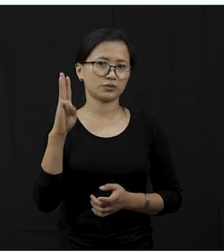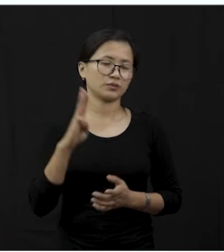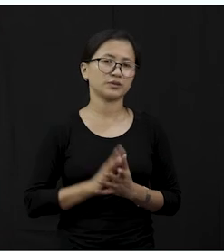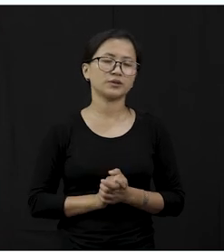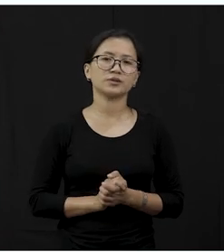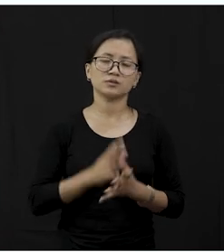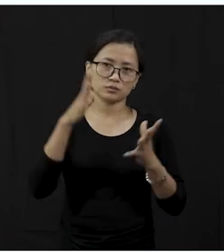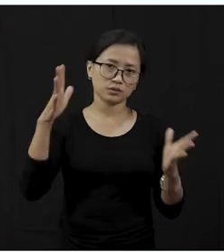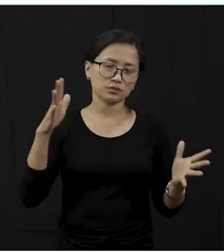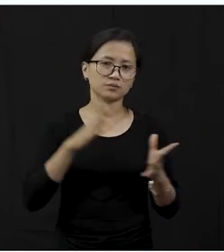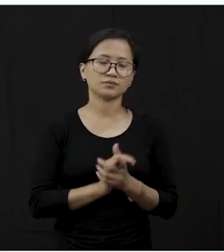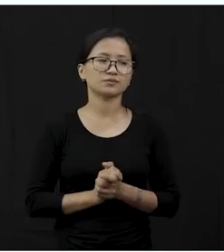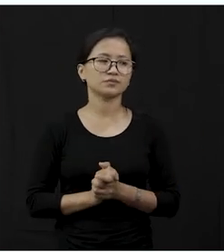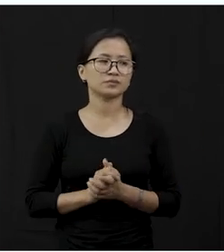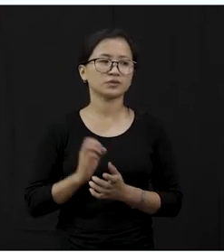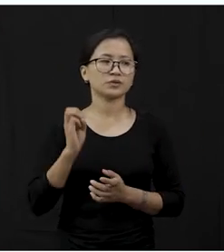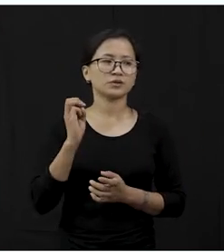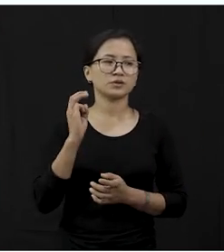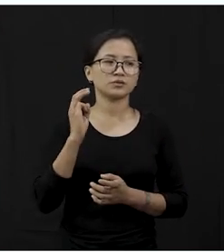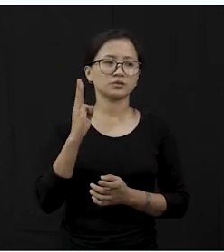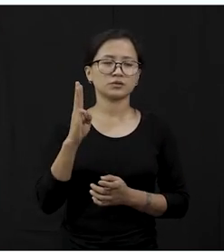2,139, 3,129, 1,239, 9,123. So here you have 9,123, which is greater. Next, you have